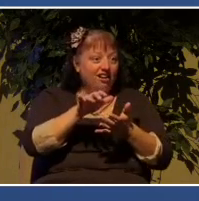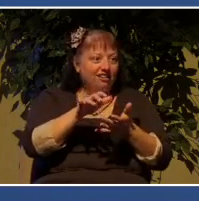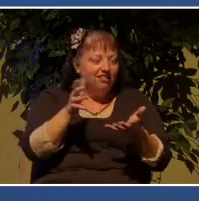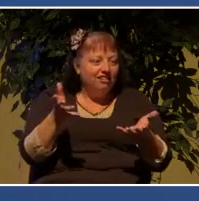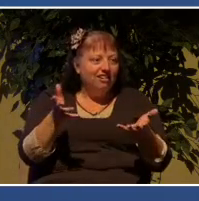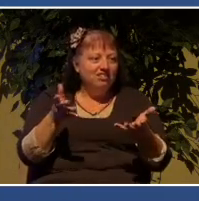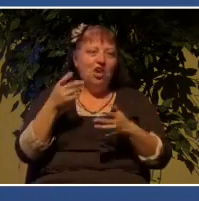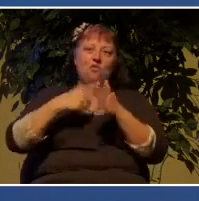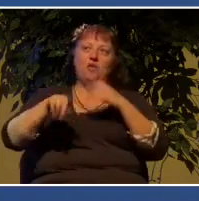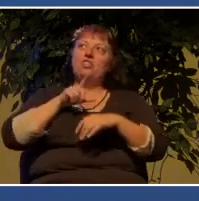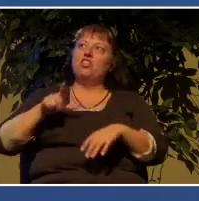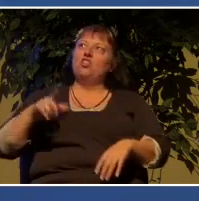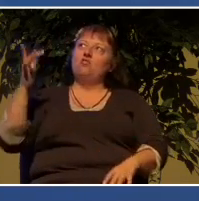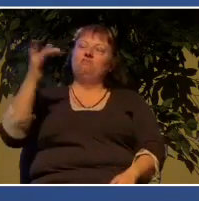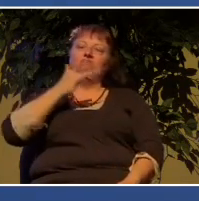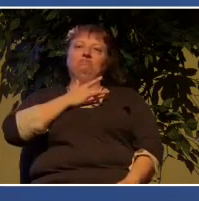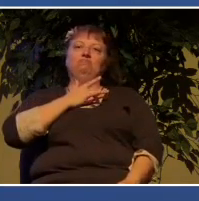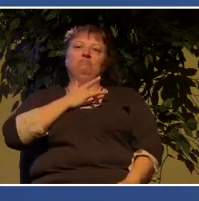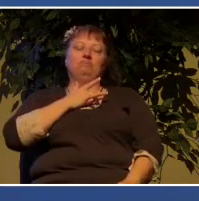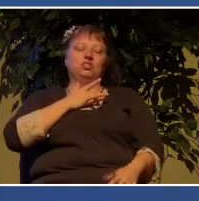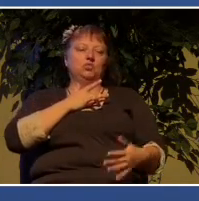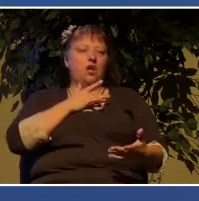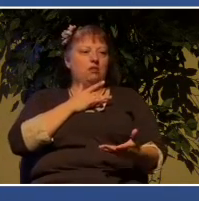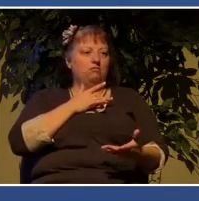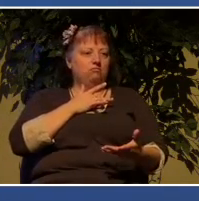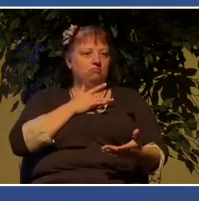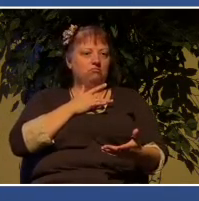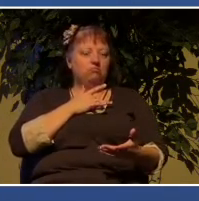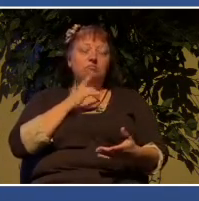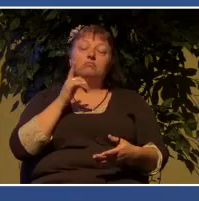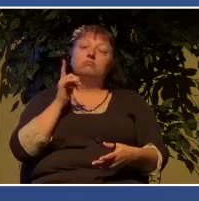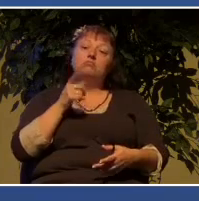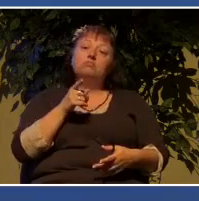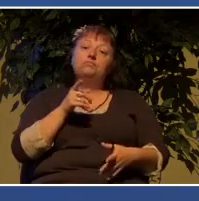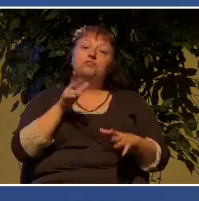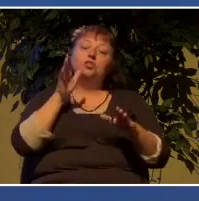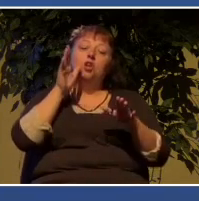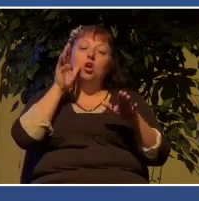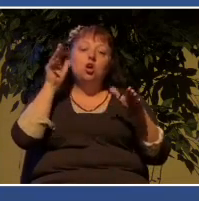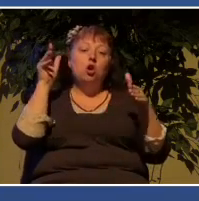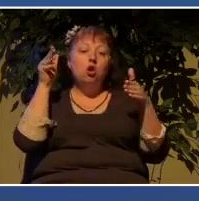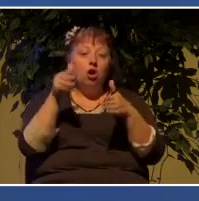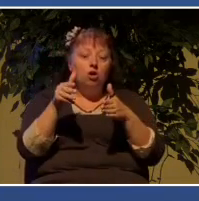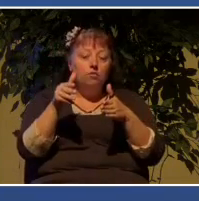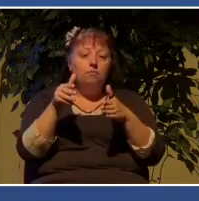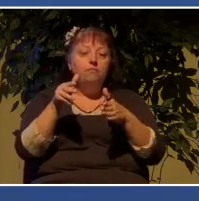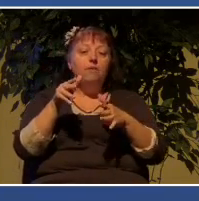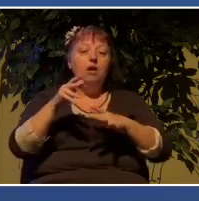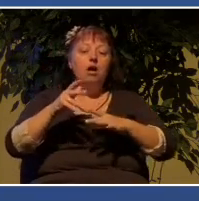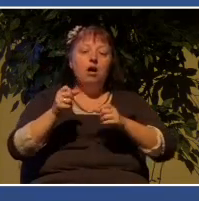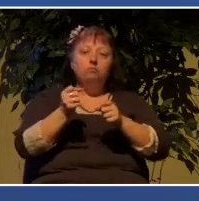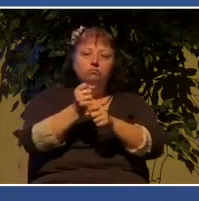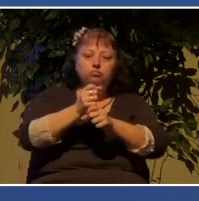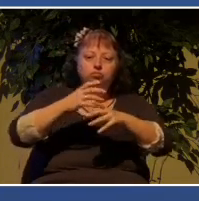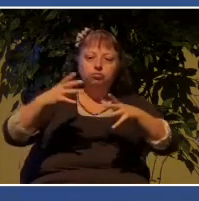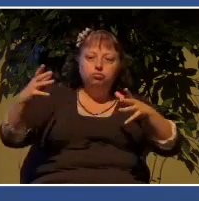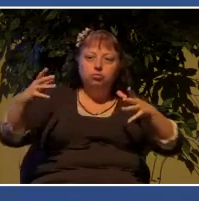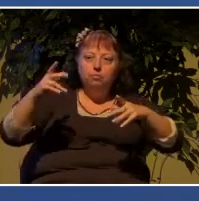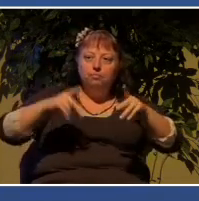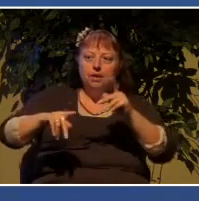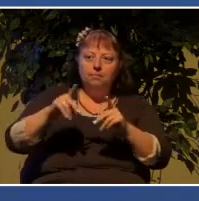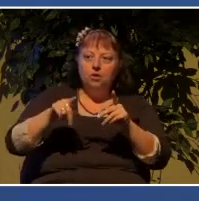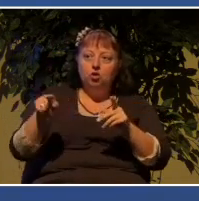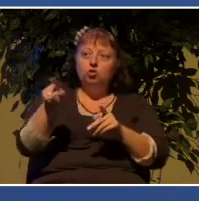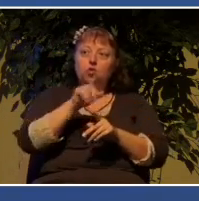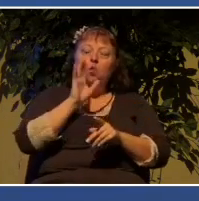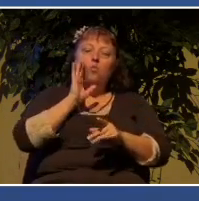in my heart. He said, concentrate on building a people who will love the Lord their